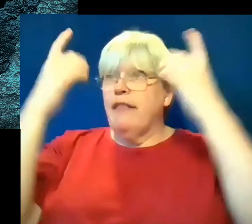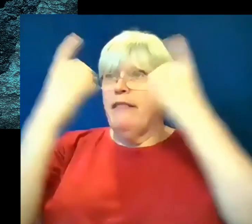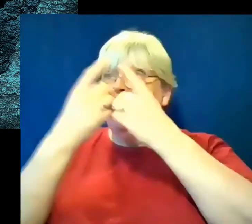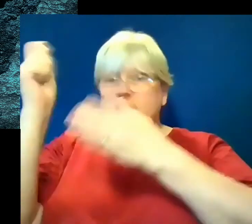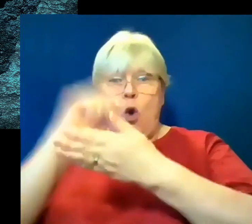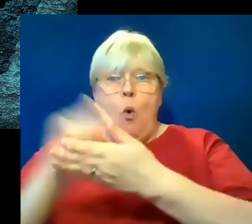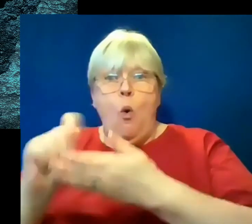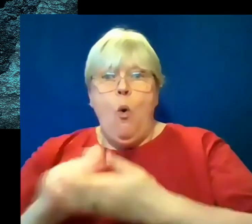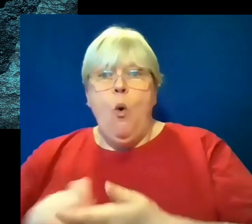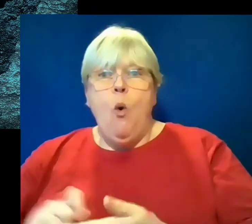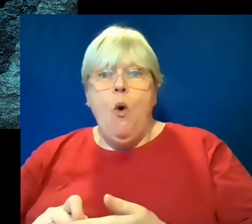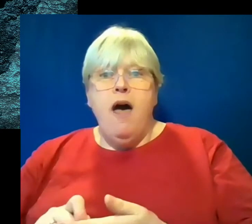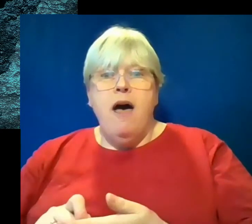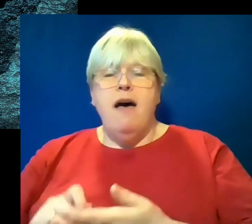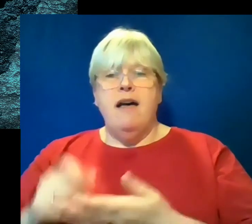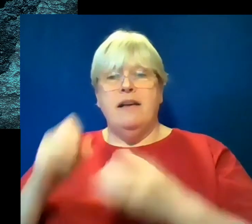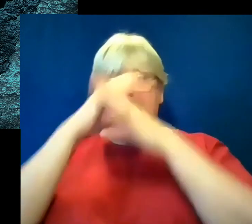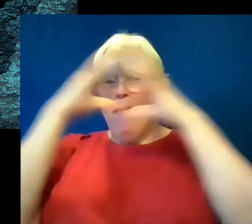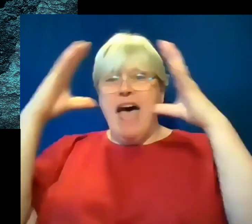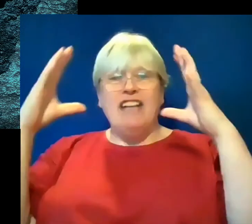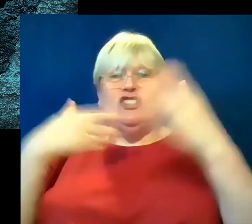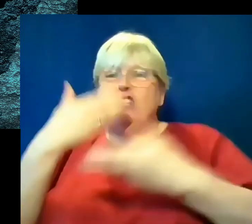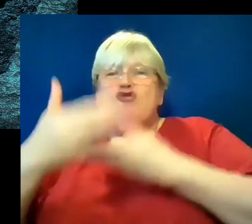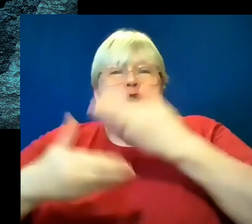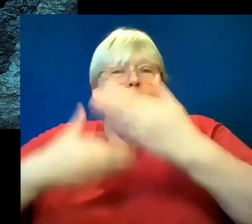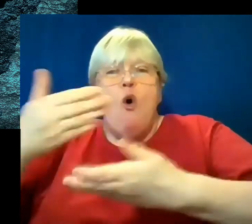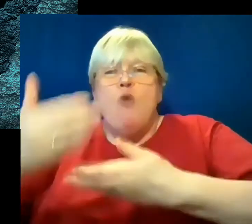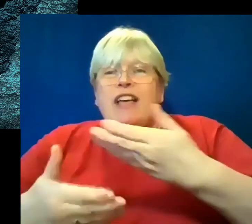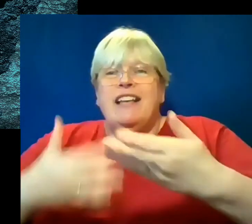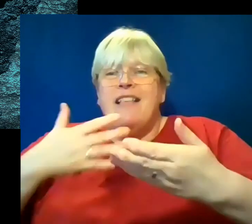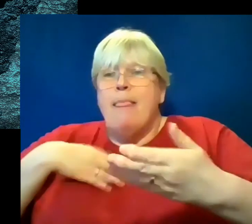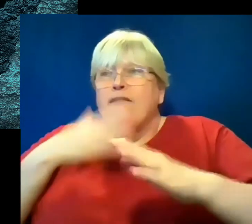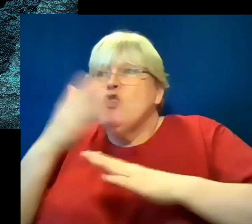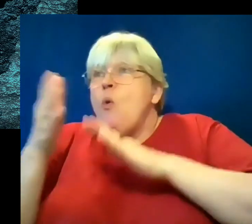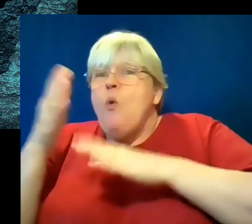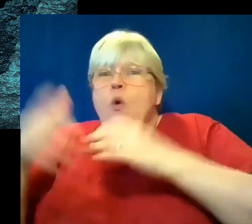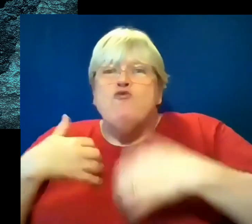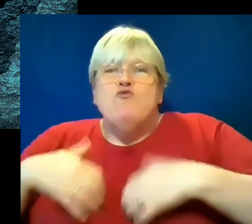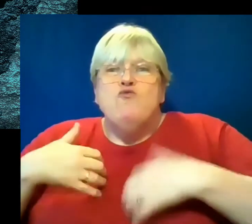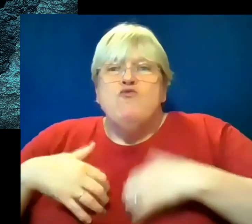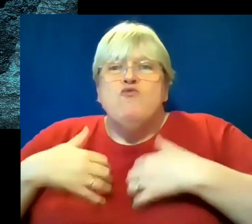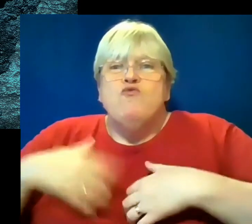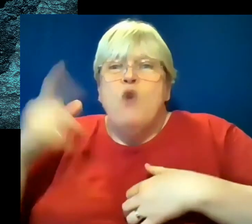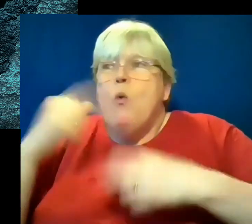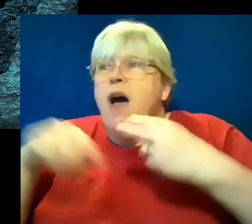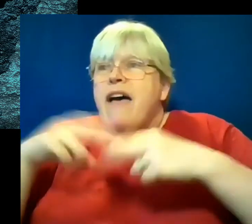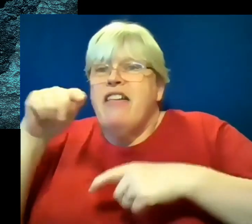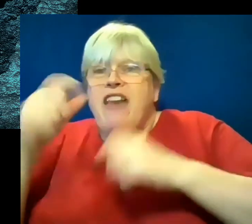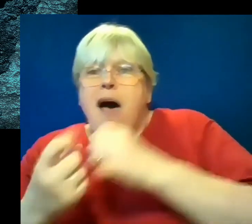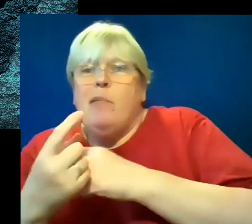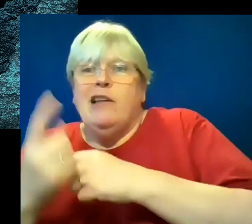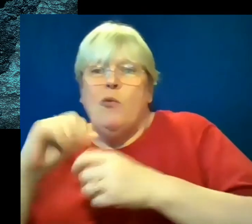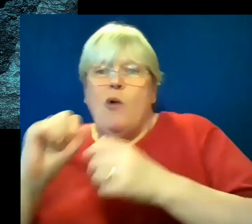page and imagining stories that you would love to go on and saying, what if this happened? What then?